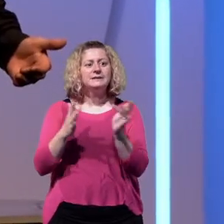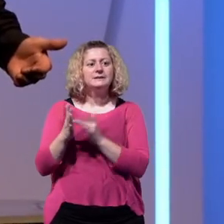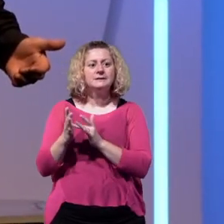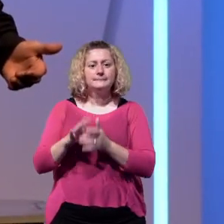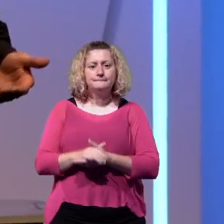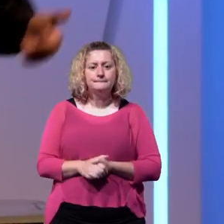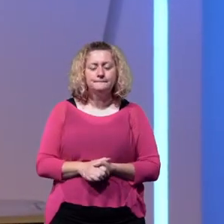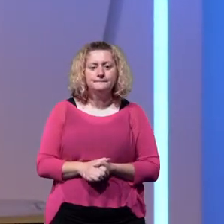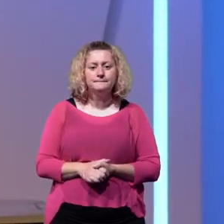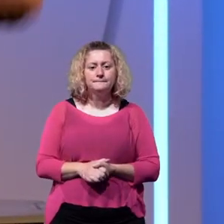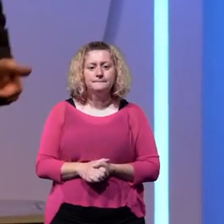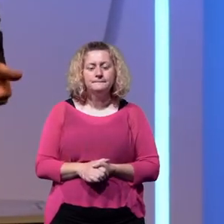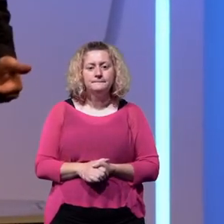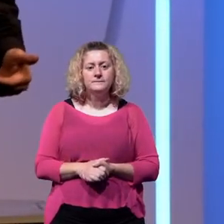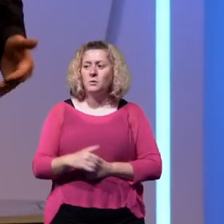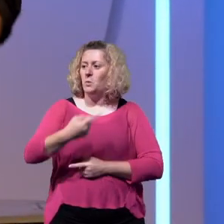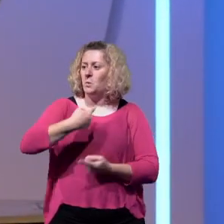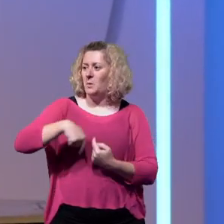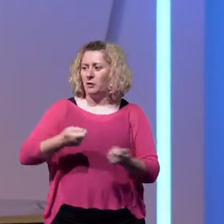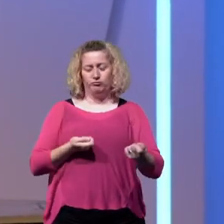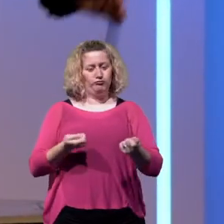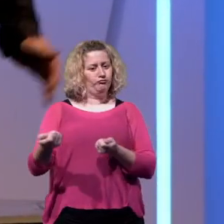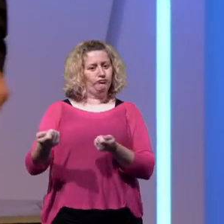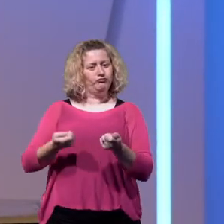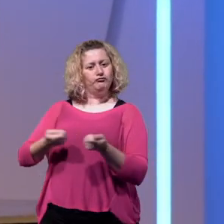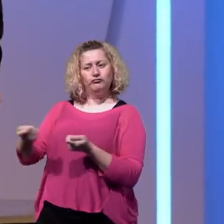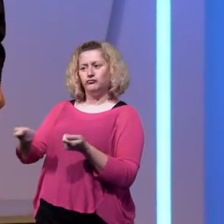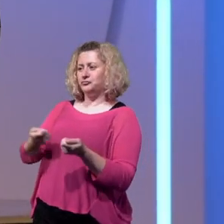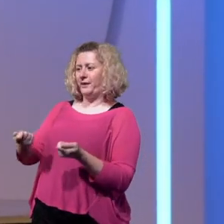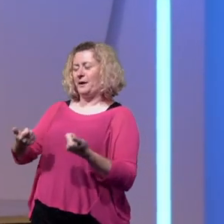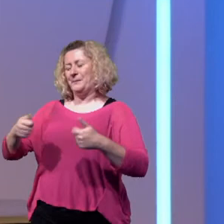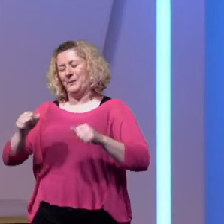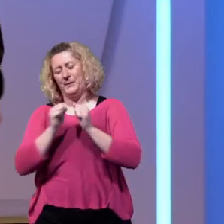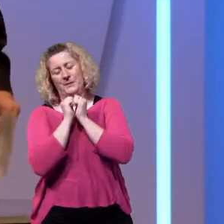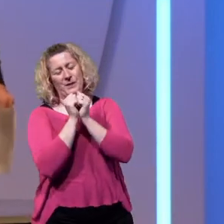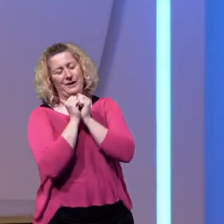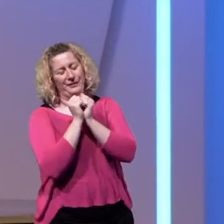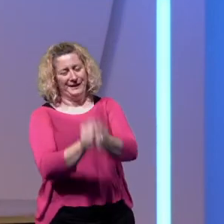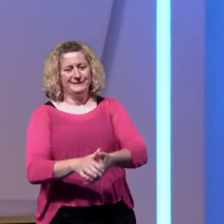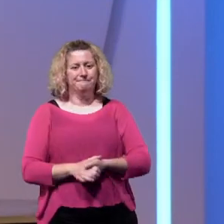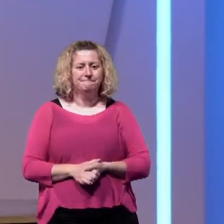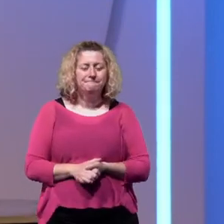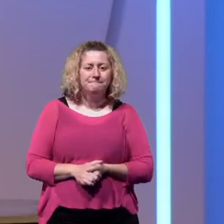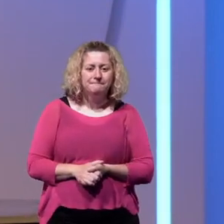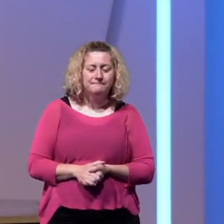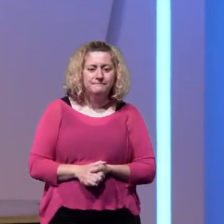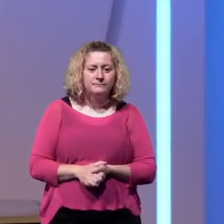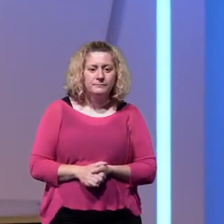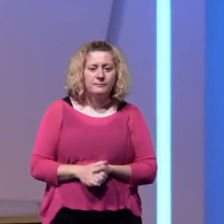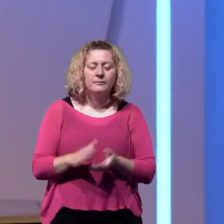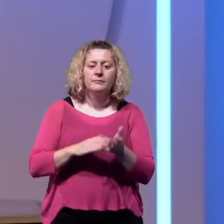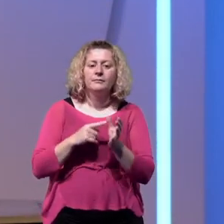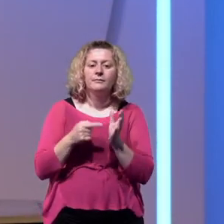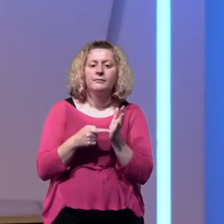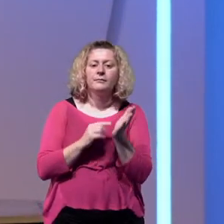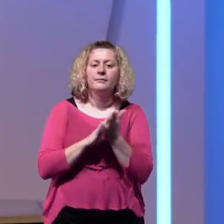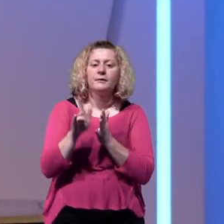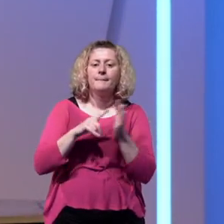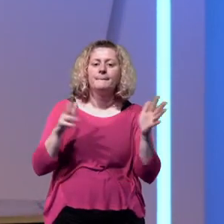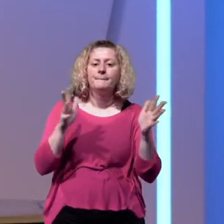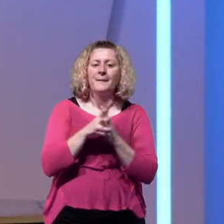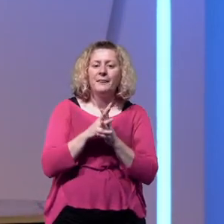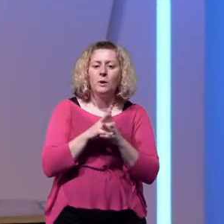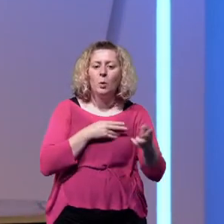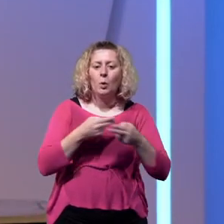throne from which we can rule, and then this will all be worth it." Can anyone tell me in Matthew's gospel who makes this